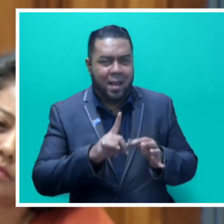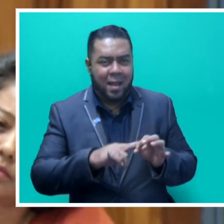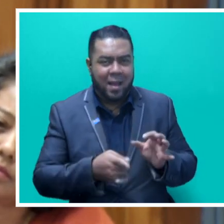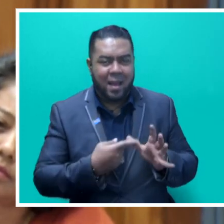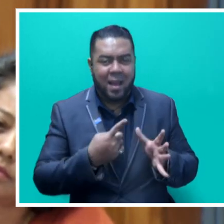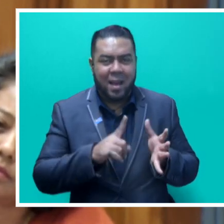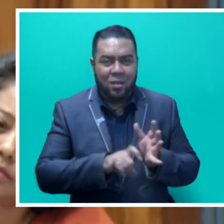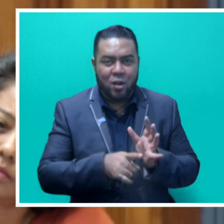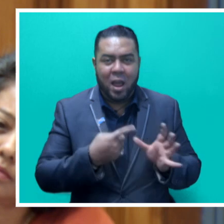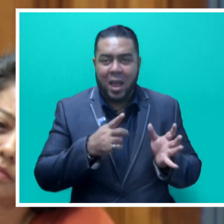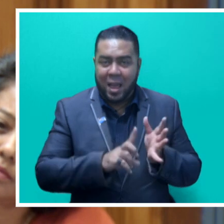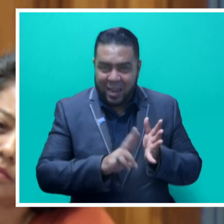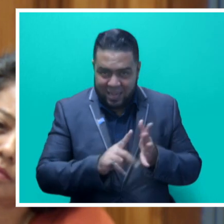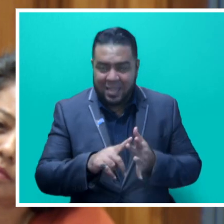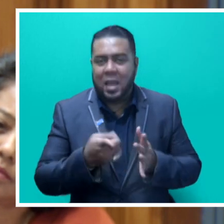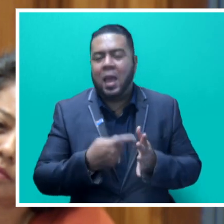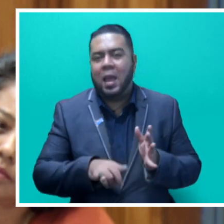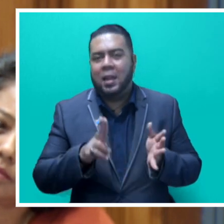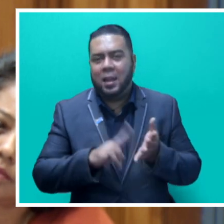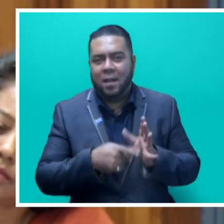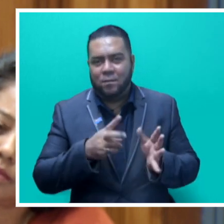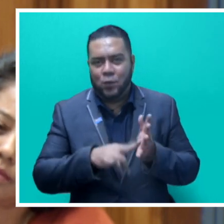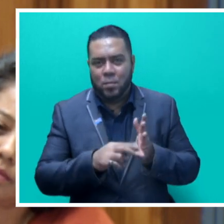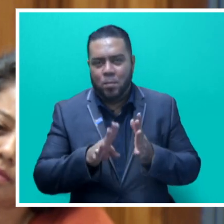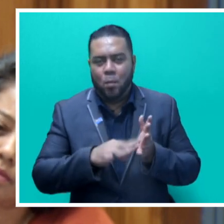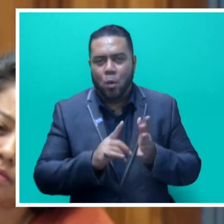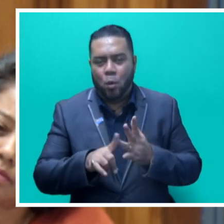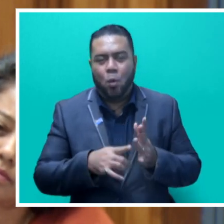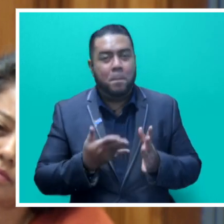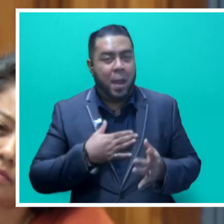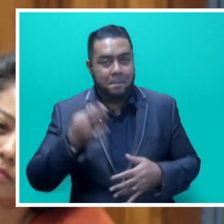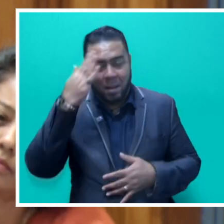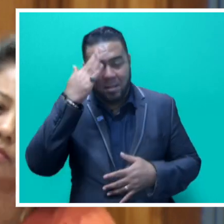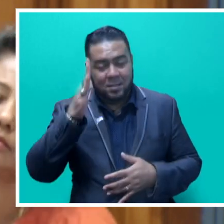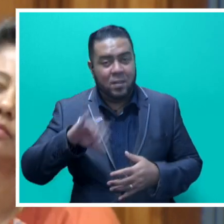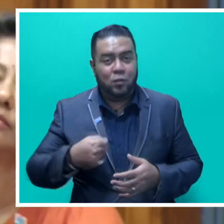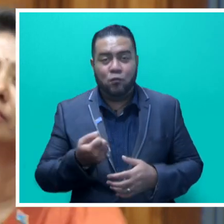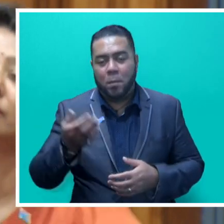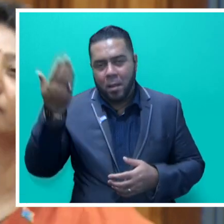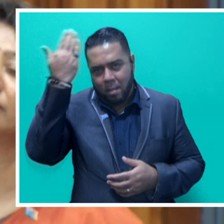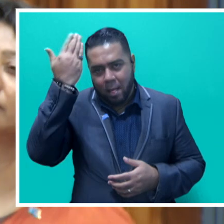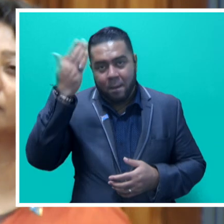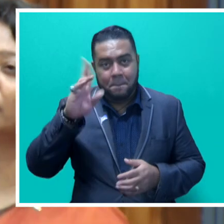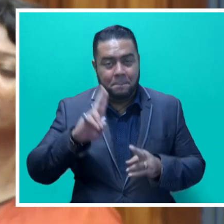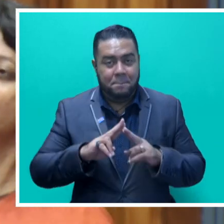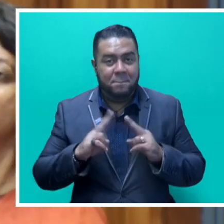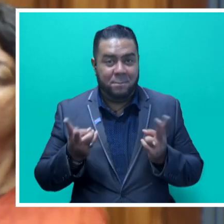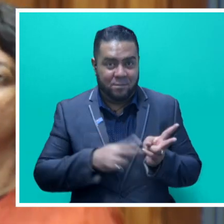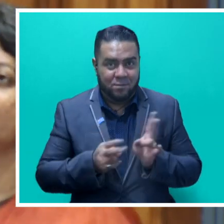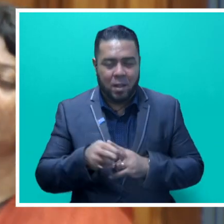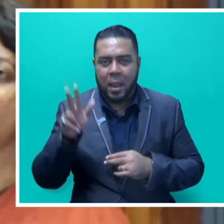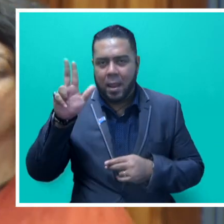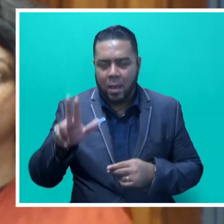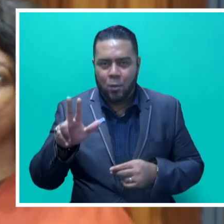our own Nawinimono. My mother's Wasu through my Puro Kolutu, also of Tumbo Lakemba. All my mother's siblings from the